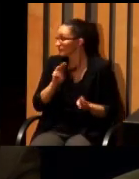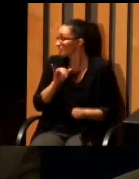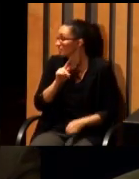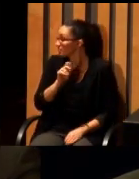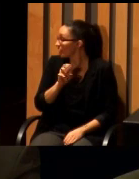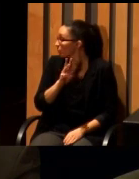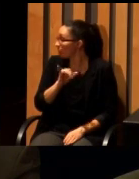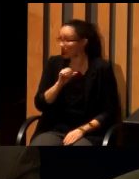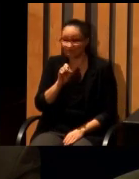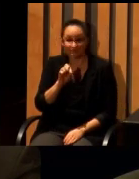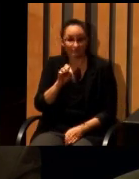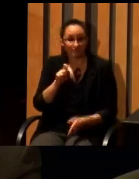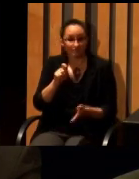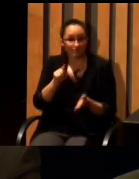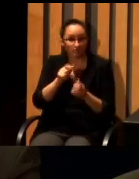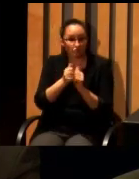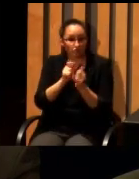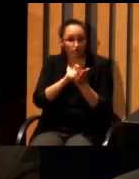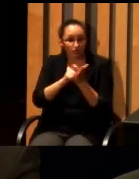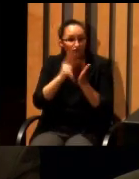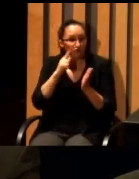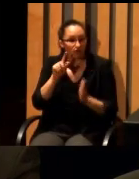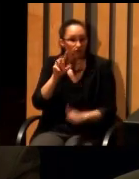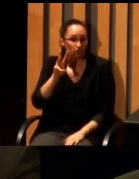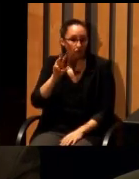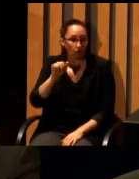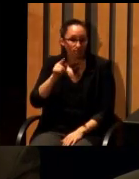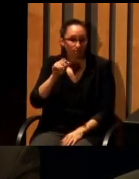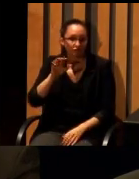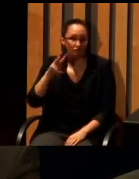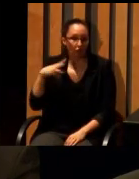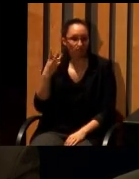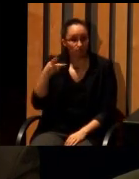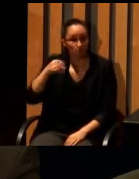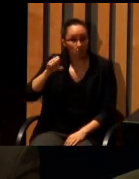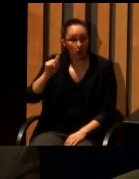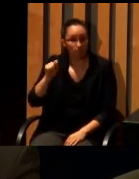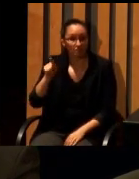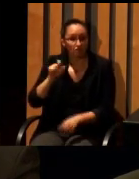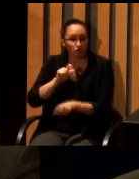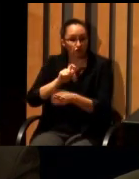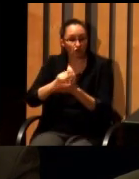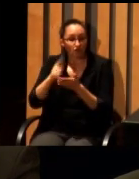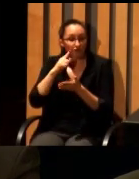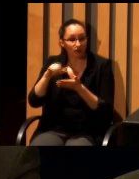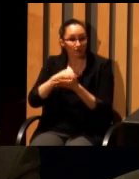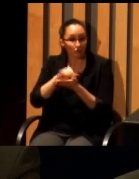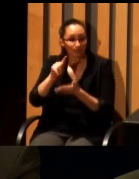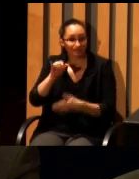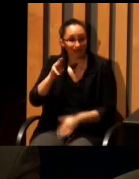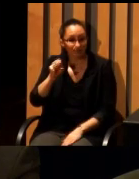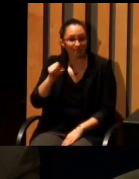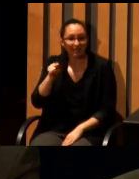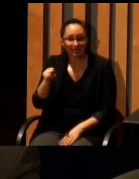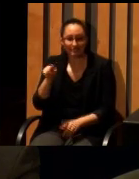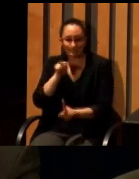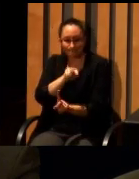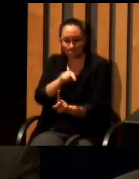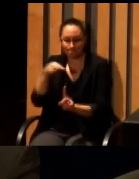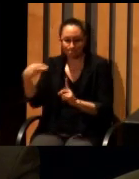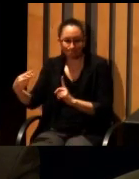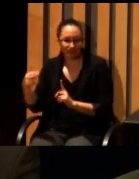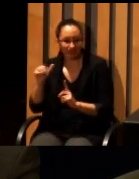Wise, sports columnist at the Washington Post. He's been a writer at the New York Times. He's examined the mascot issue in several